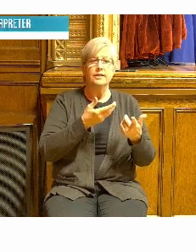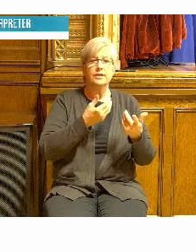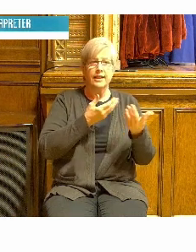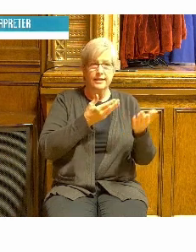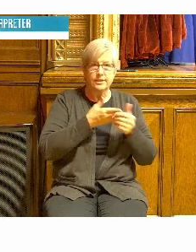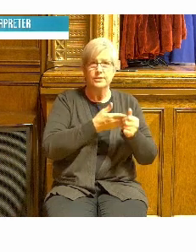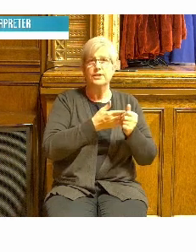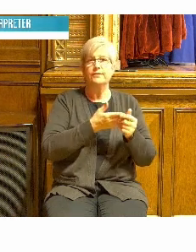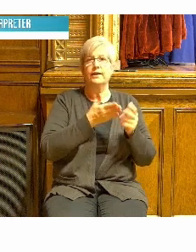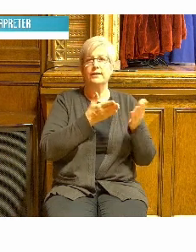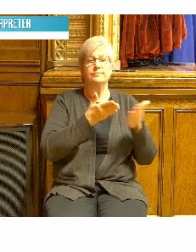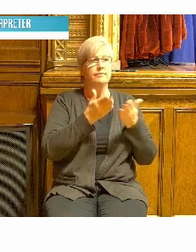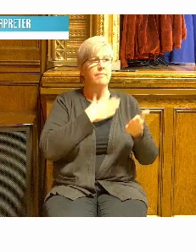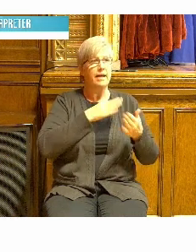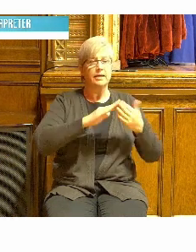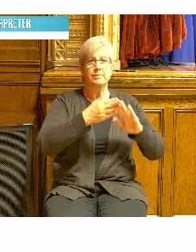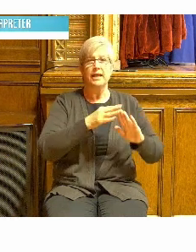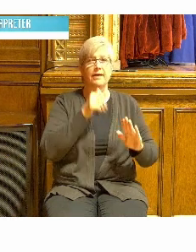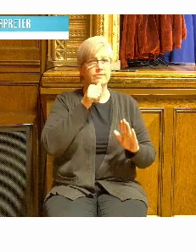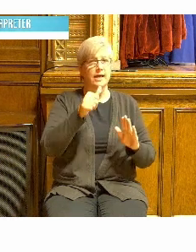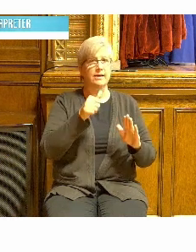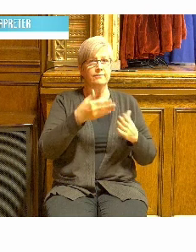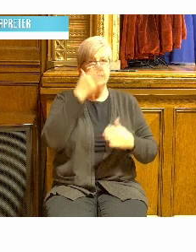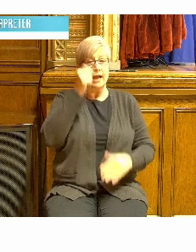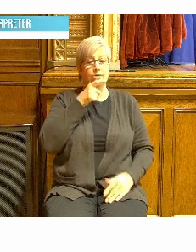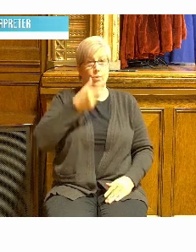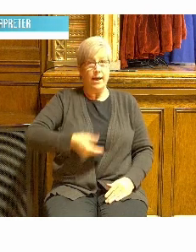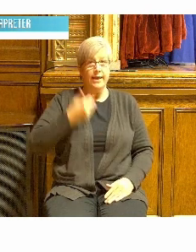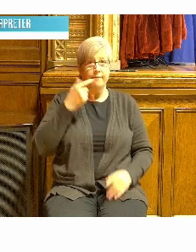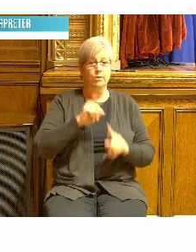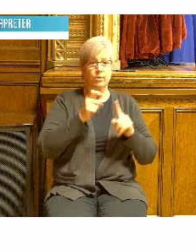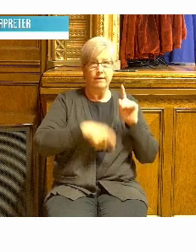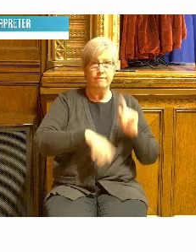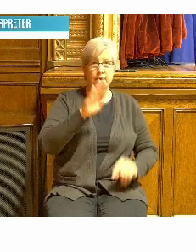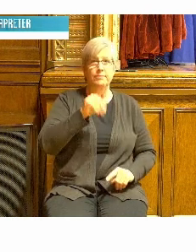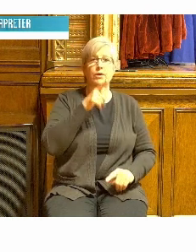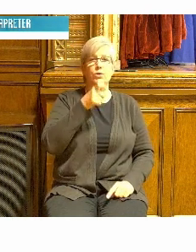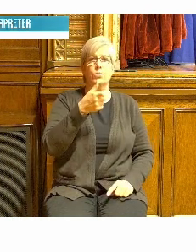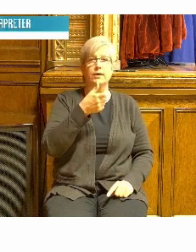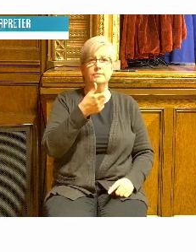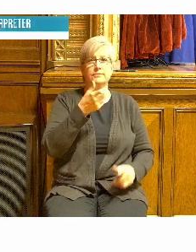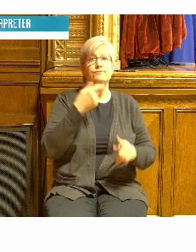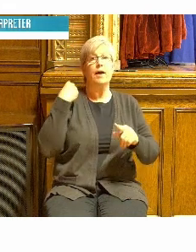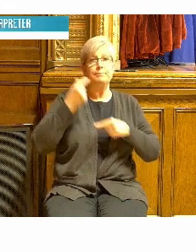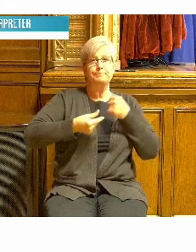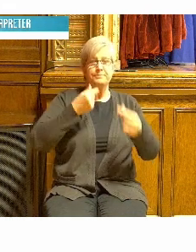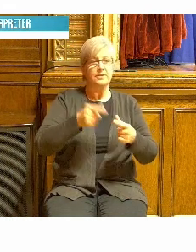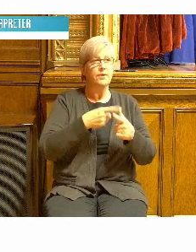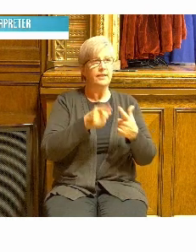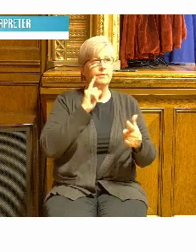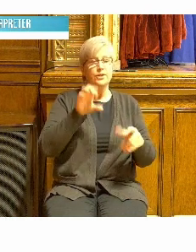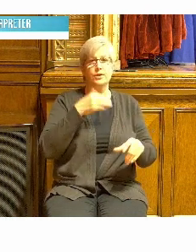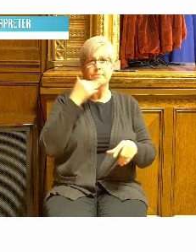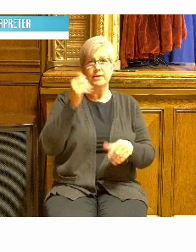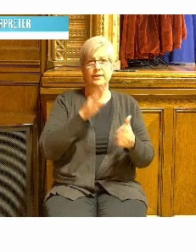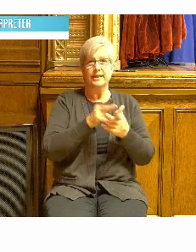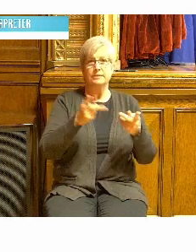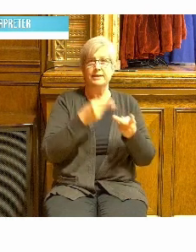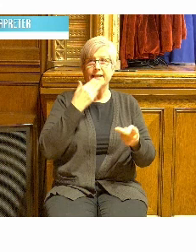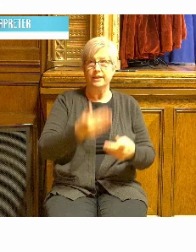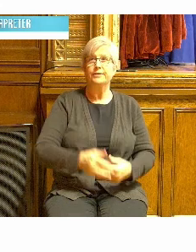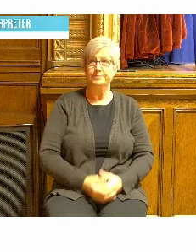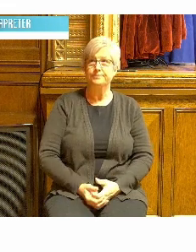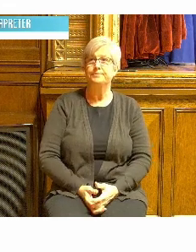and I have not lost sight of who I am, who I'm from, and whose I am. So I think that we got to do better in that space. Thank